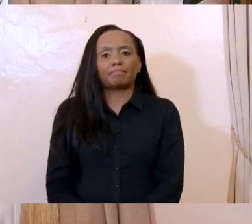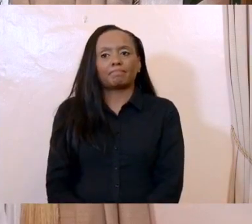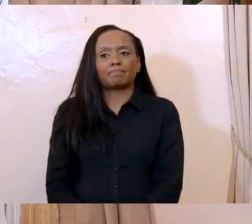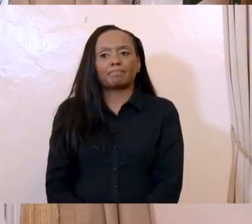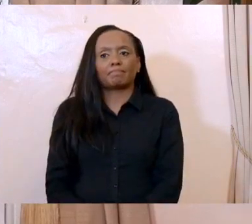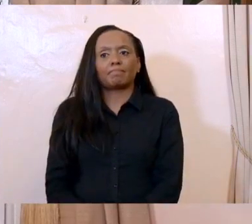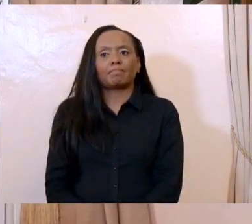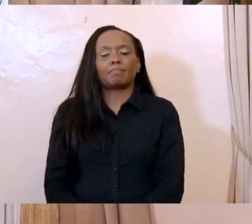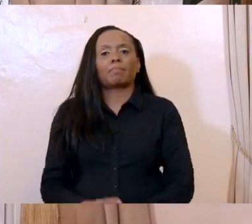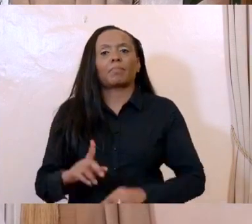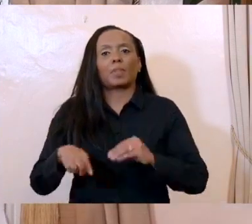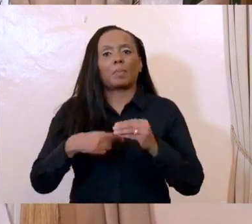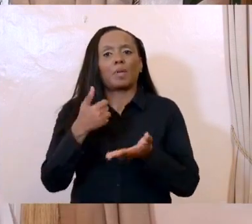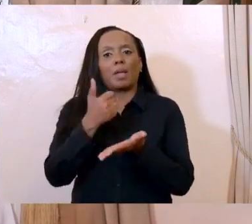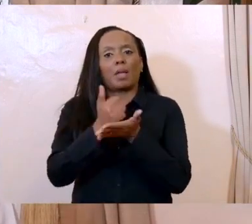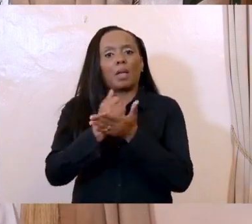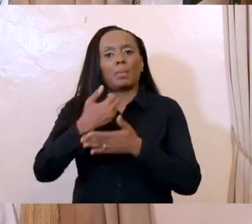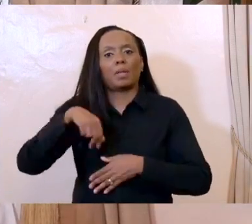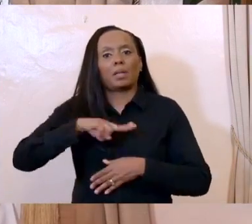assisting us with contact tracing.